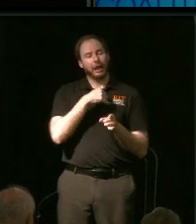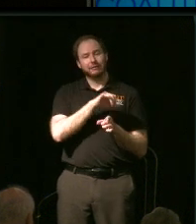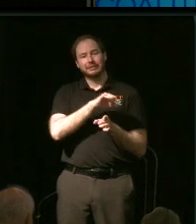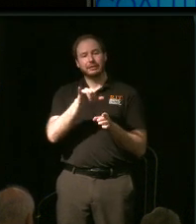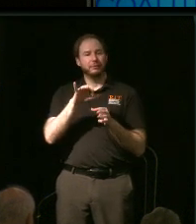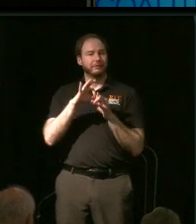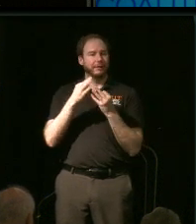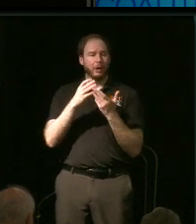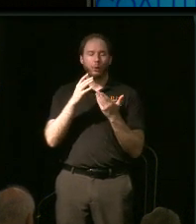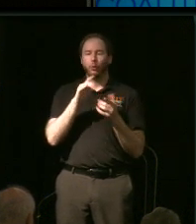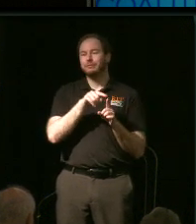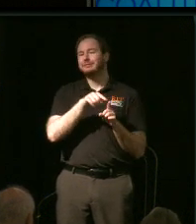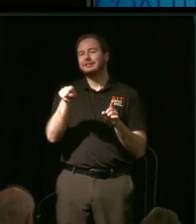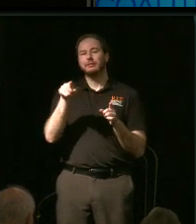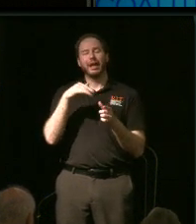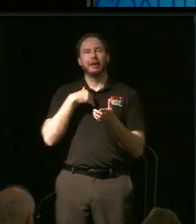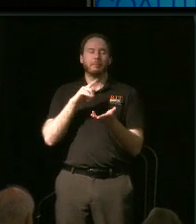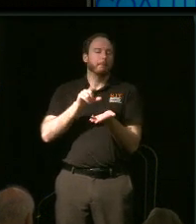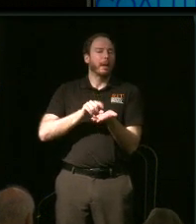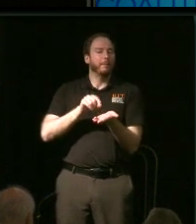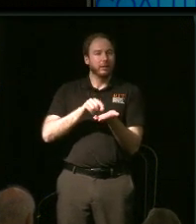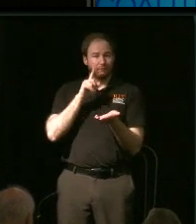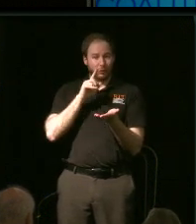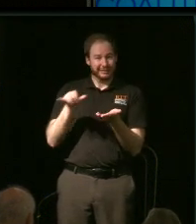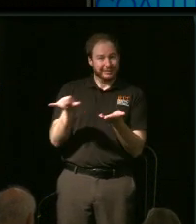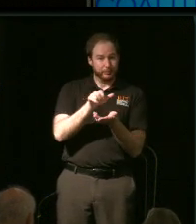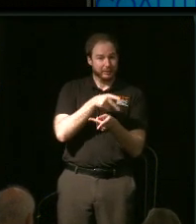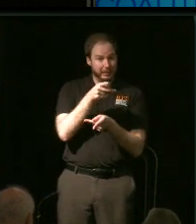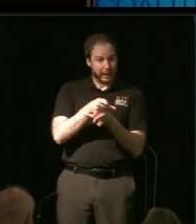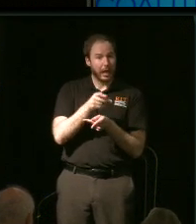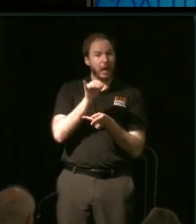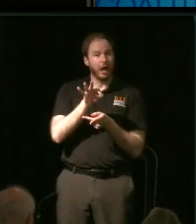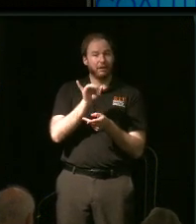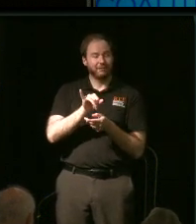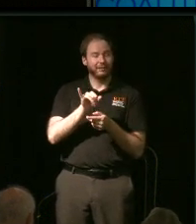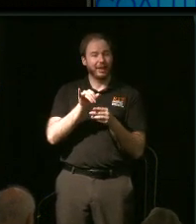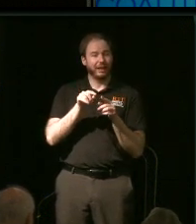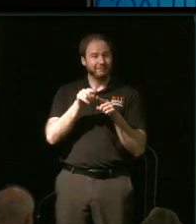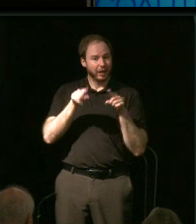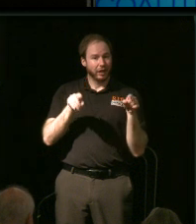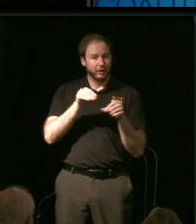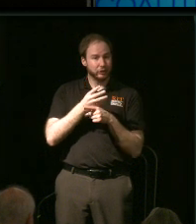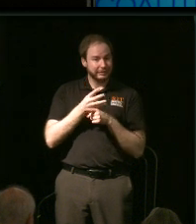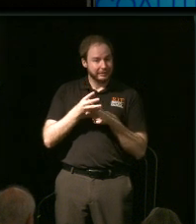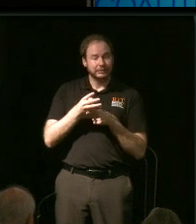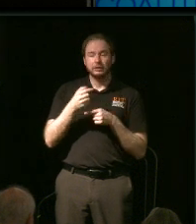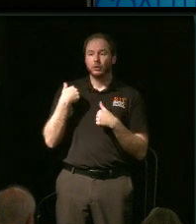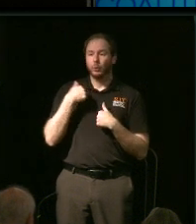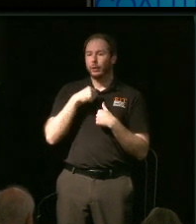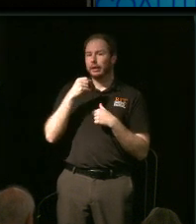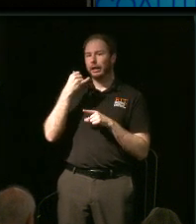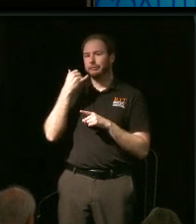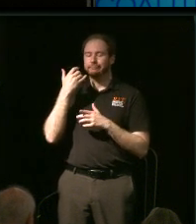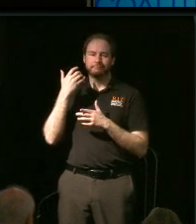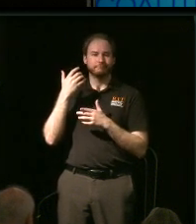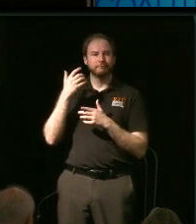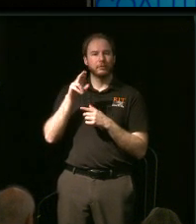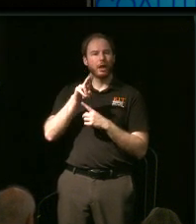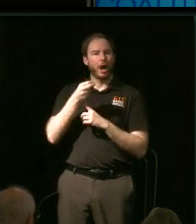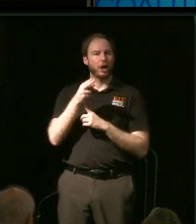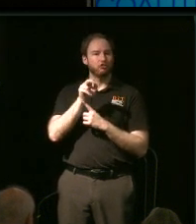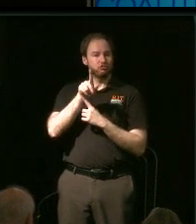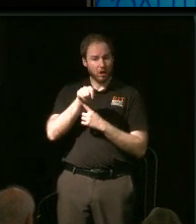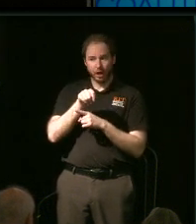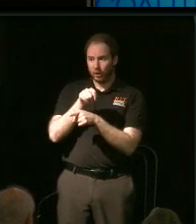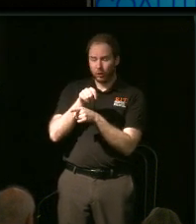variation, if we can find it in the literature, we can find it in these large databases, we'll find it like calling people up from the Usher Trust.